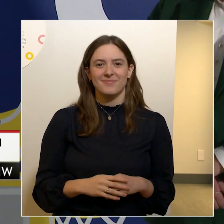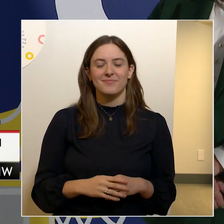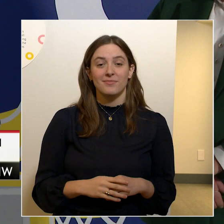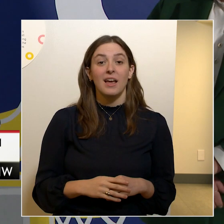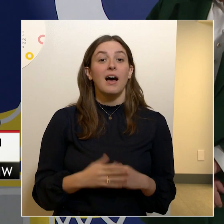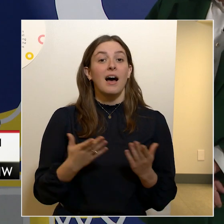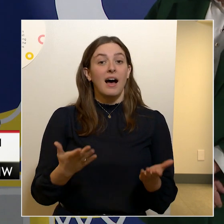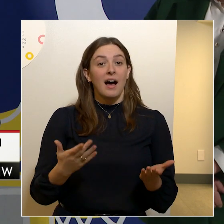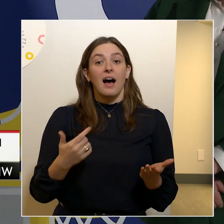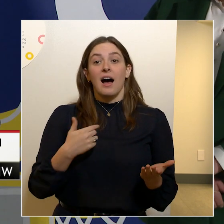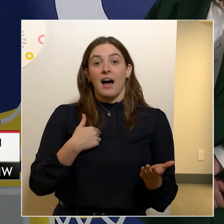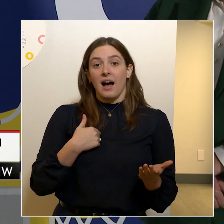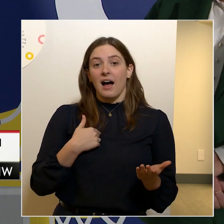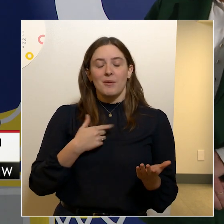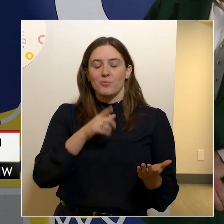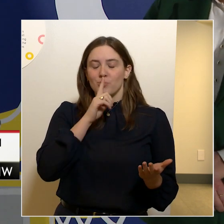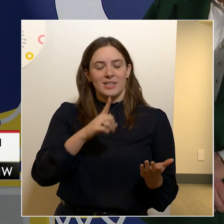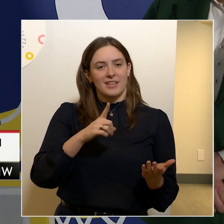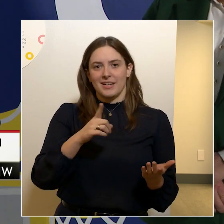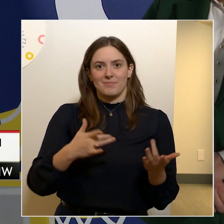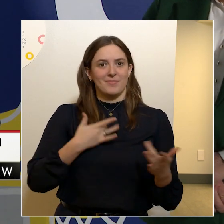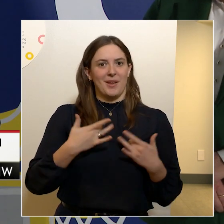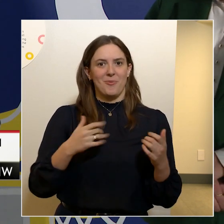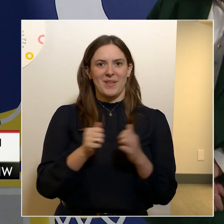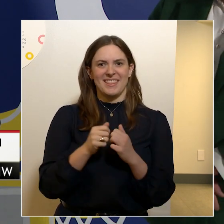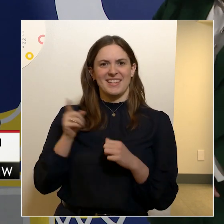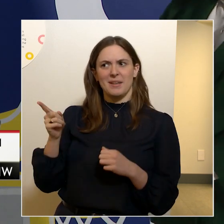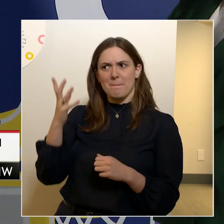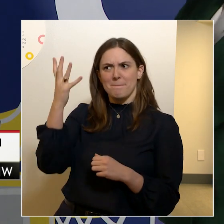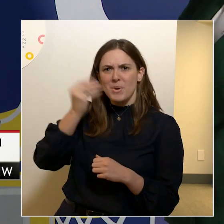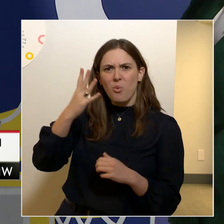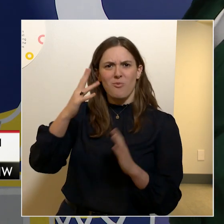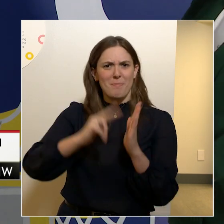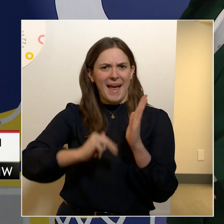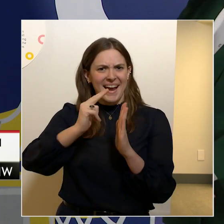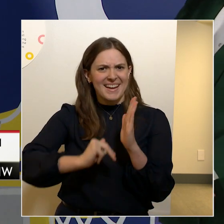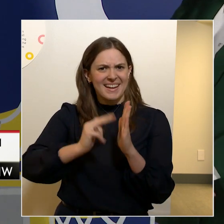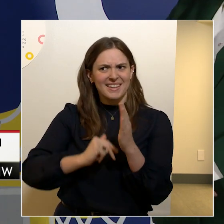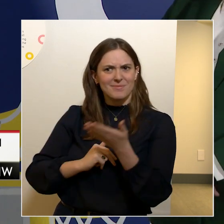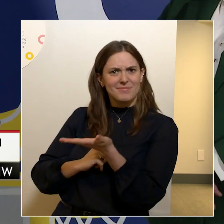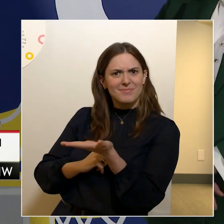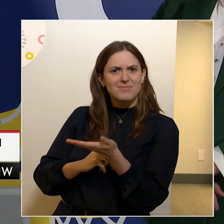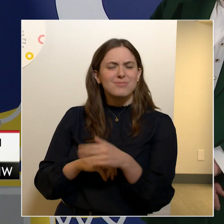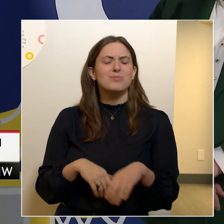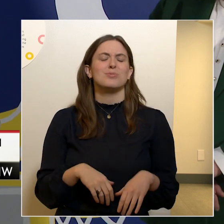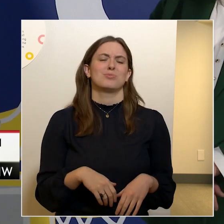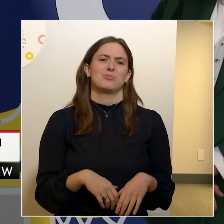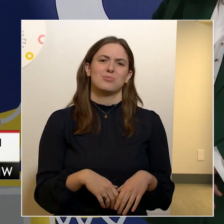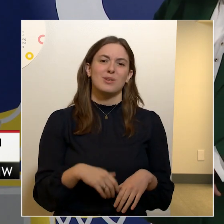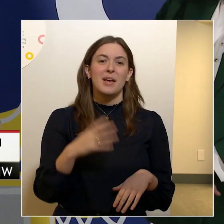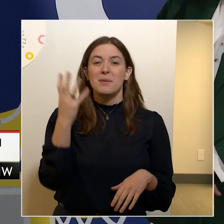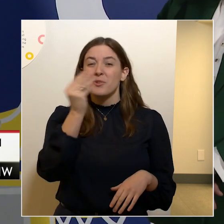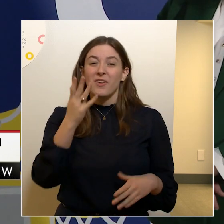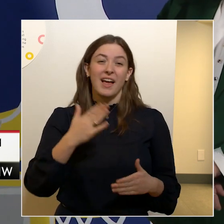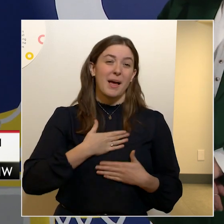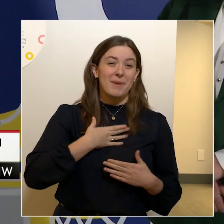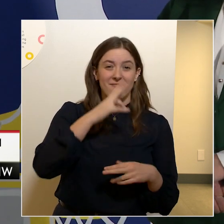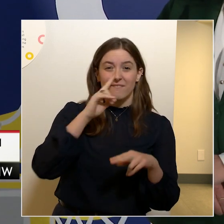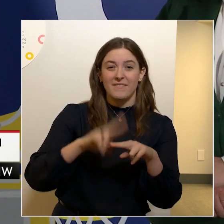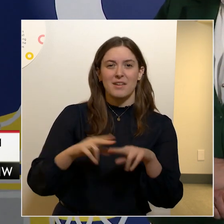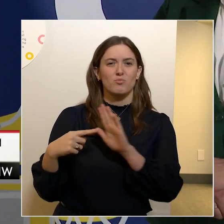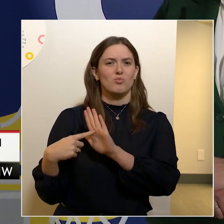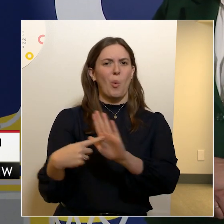I also am just delighted with this mural. It's fantastic. That's happy and fun and tells the story